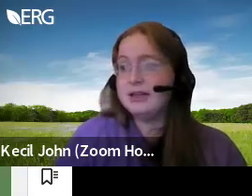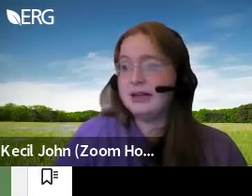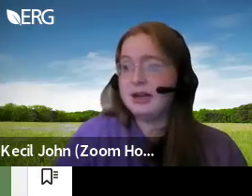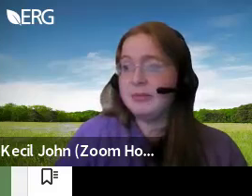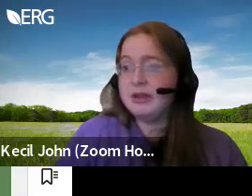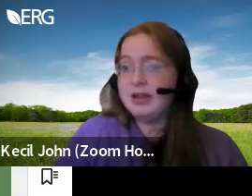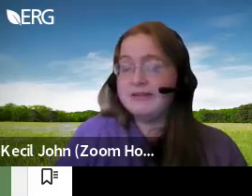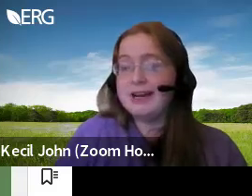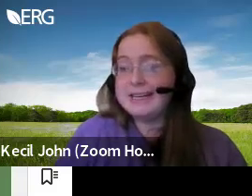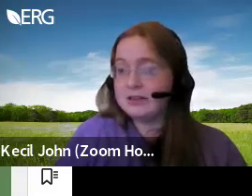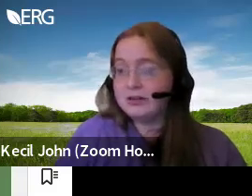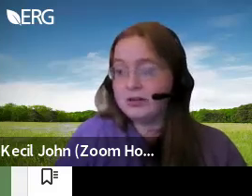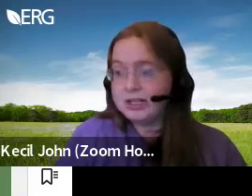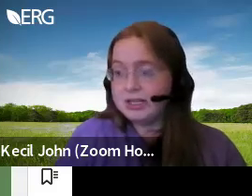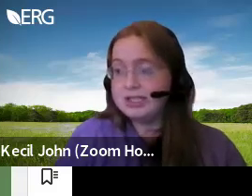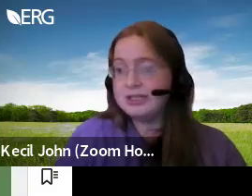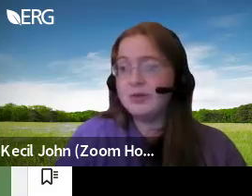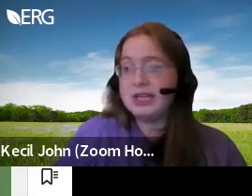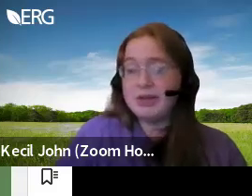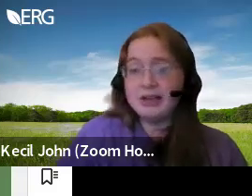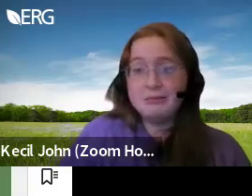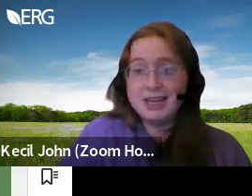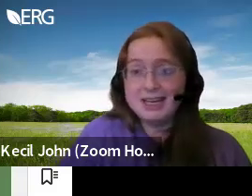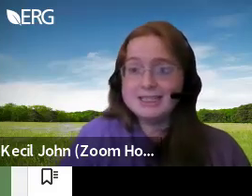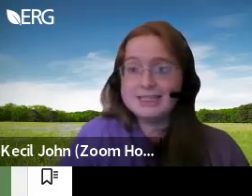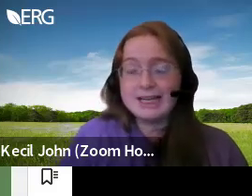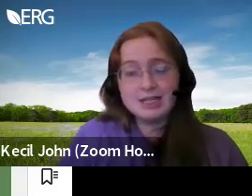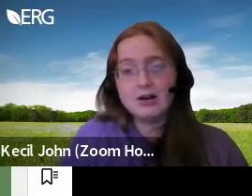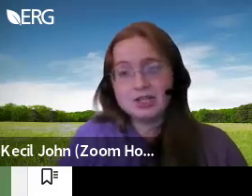box. And for any technical questions, you can email